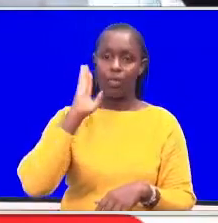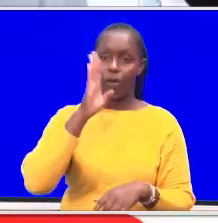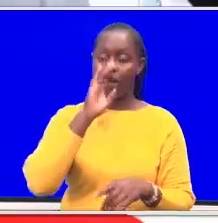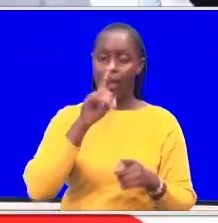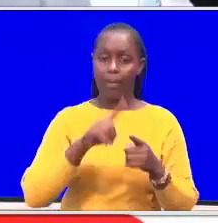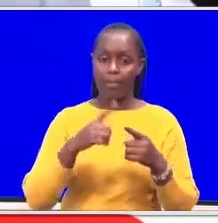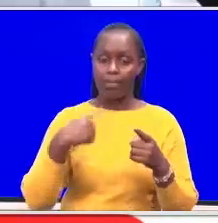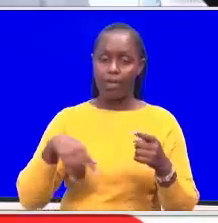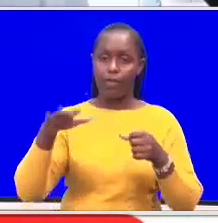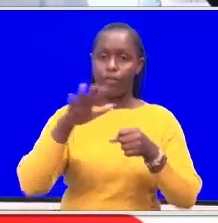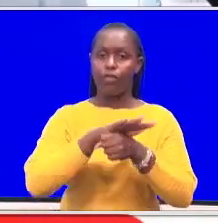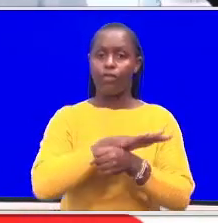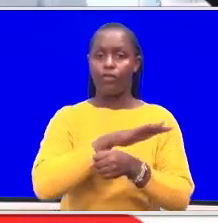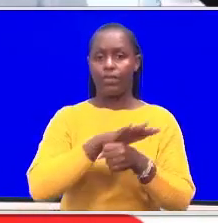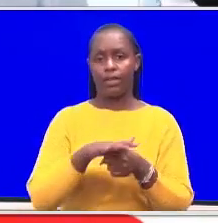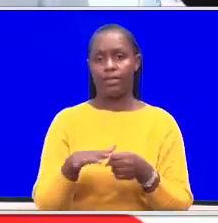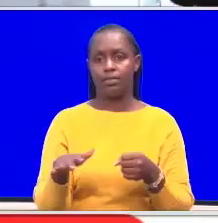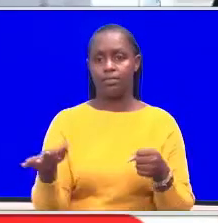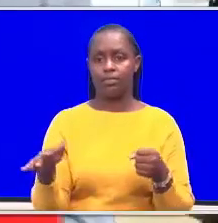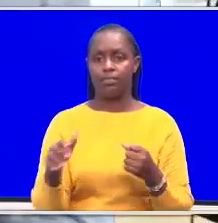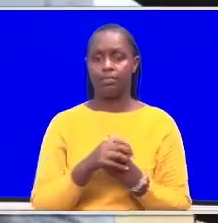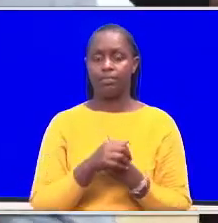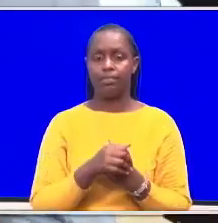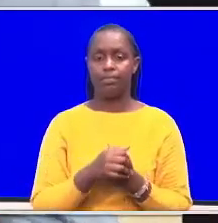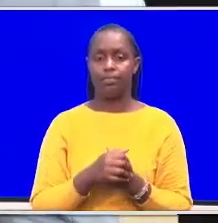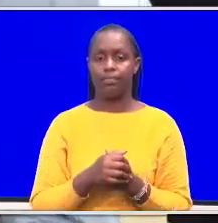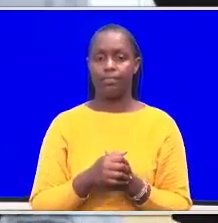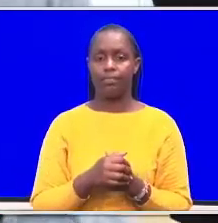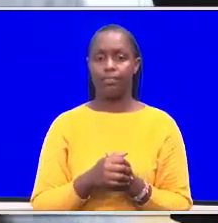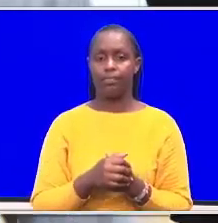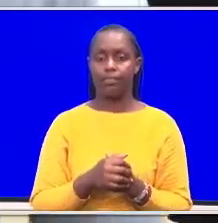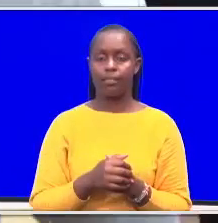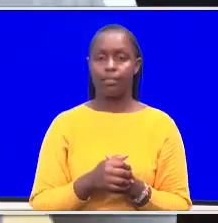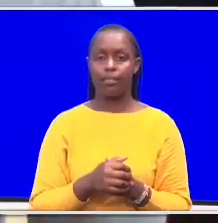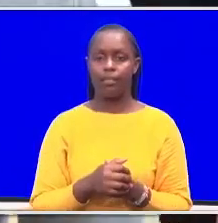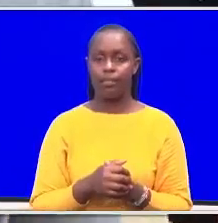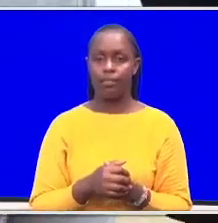kwa majaji yataangaziwa. Sheila Chelangat, Runinga ya TV 46.